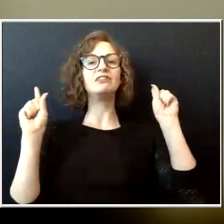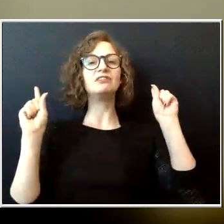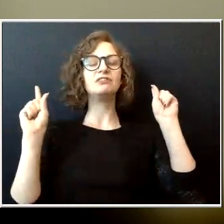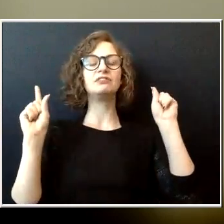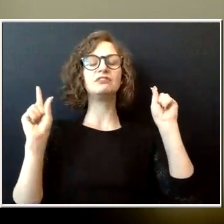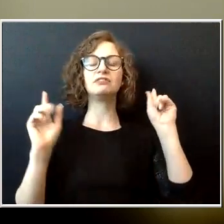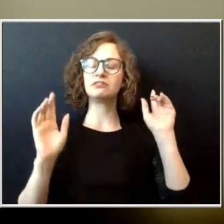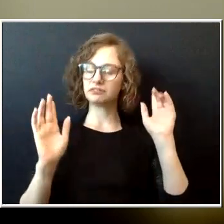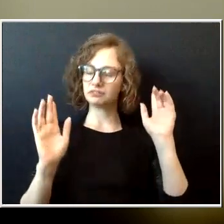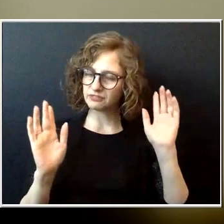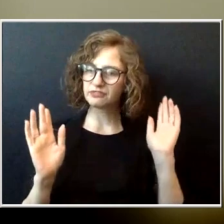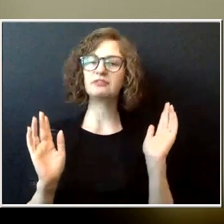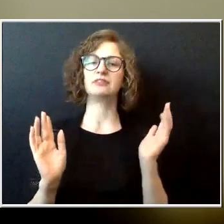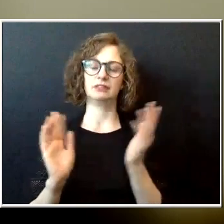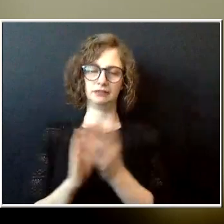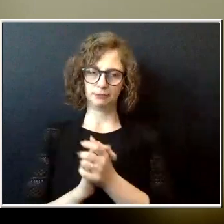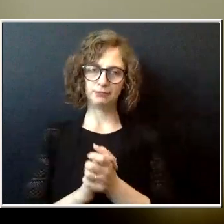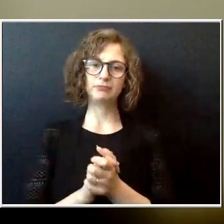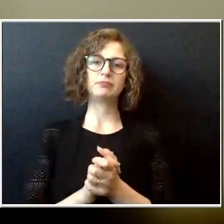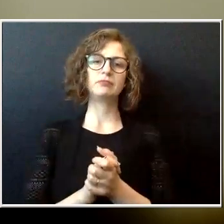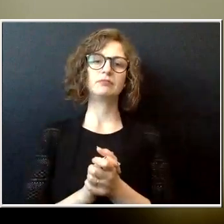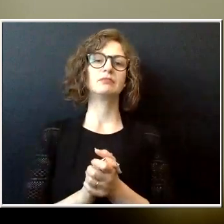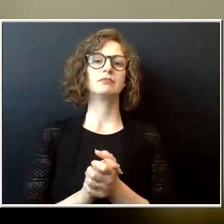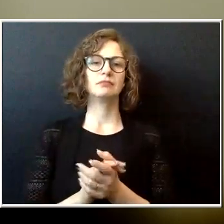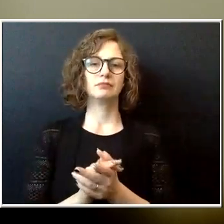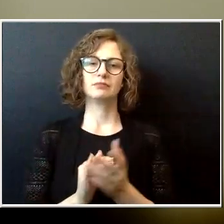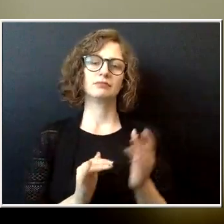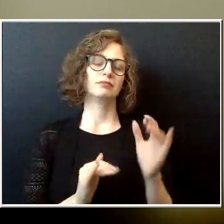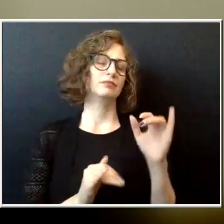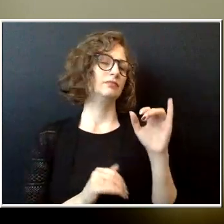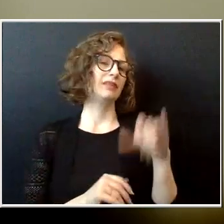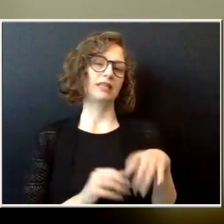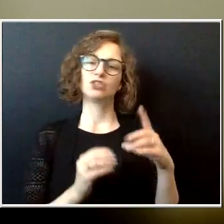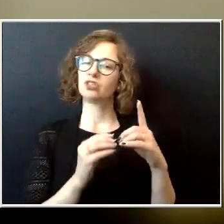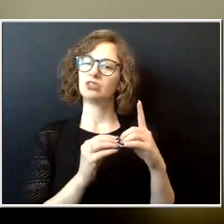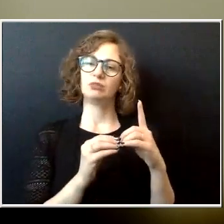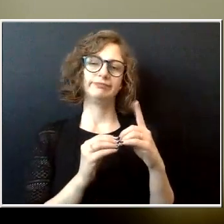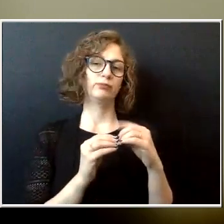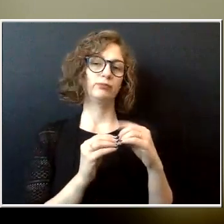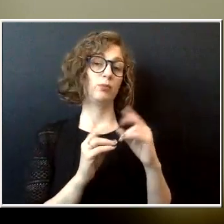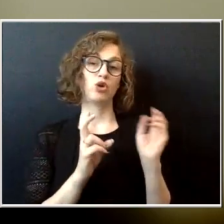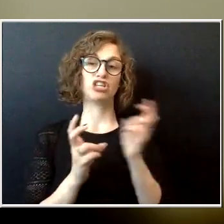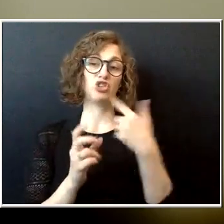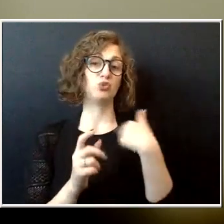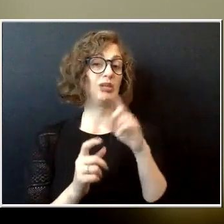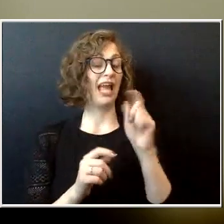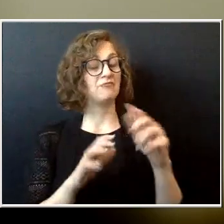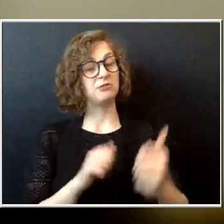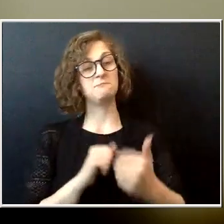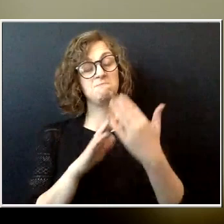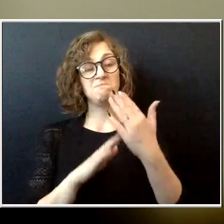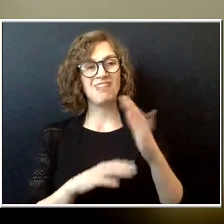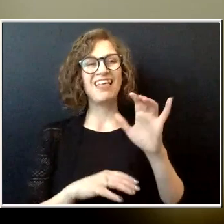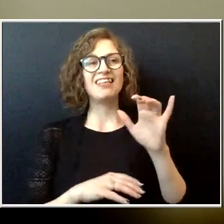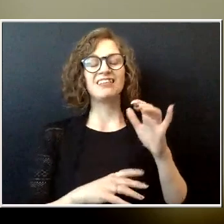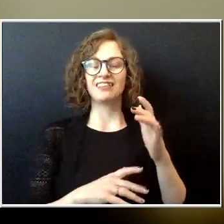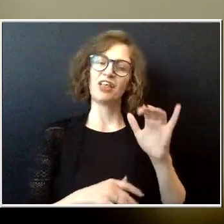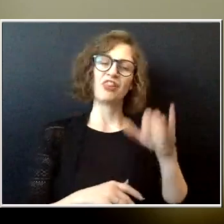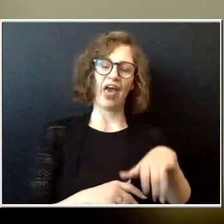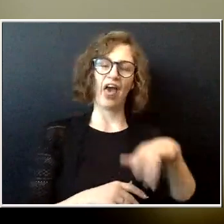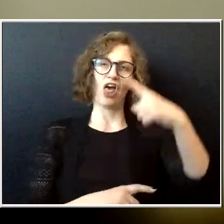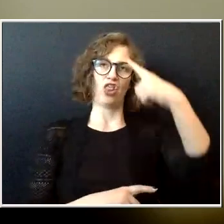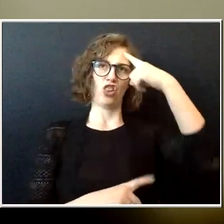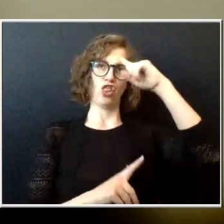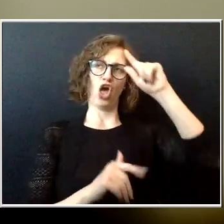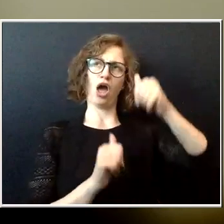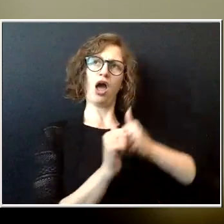the state that we're living in. It is one more issue that we have to deal with medical misinformation, because it's all really